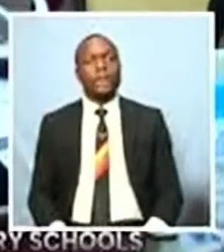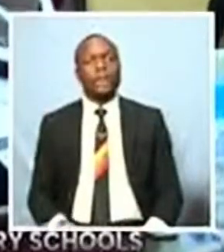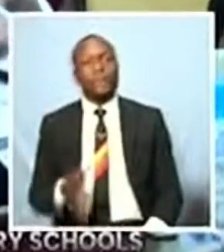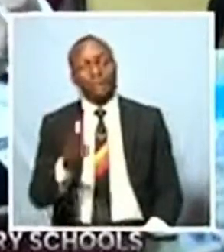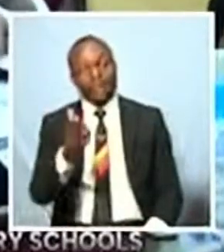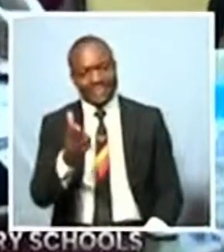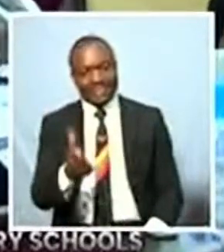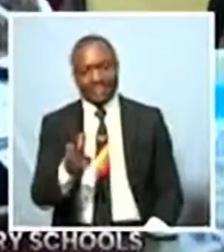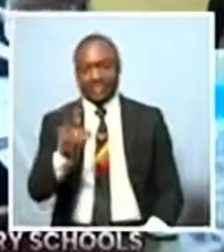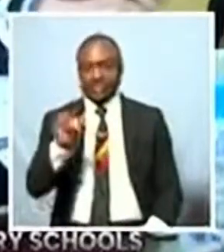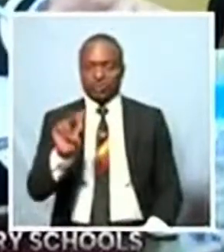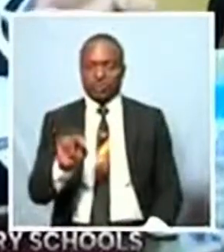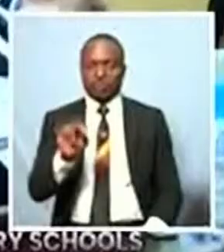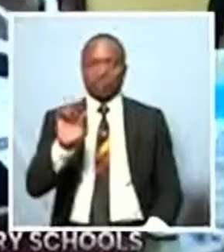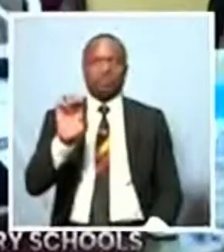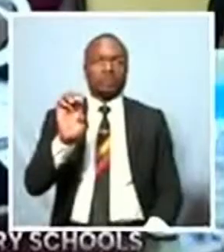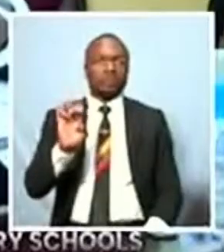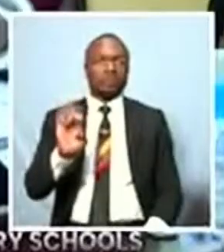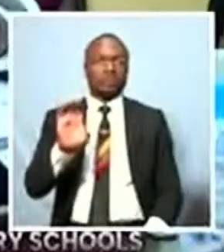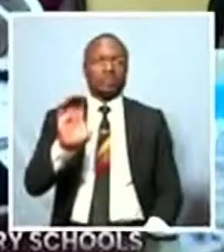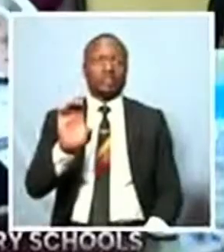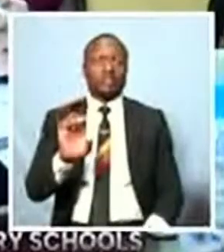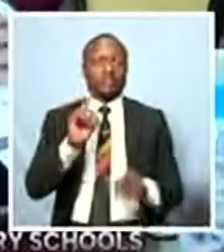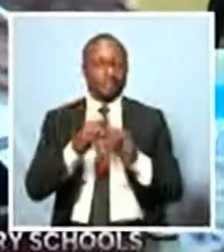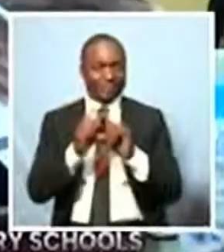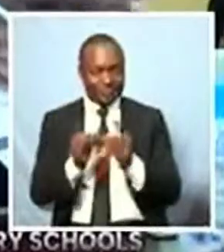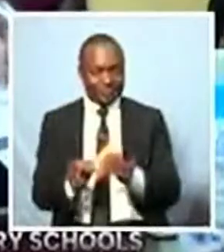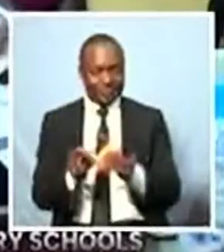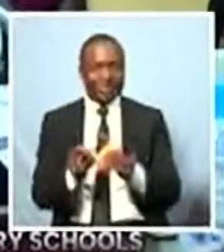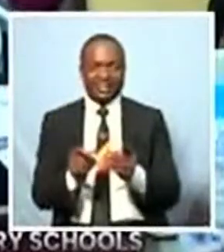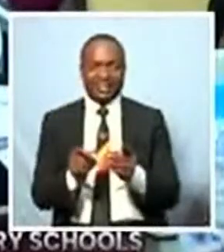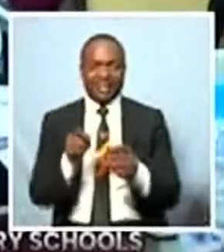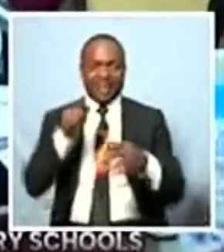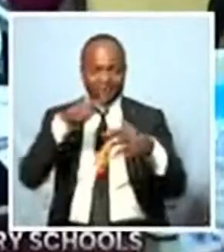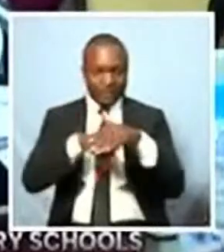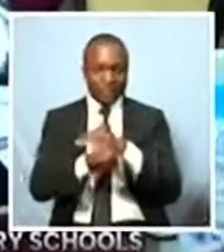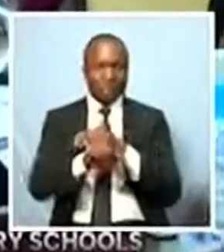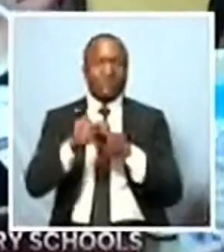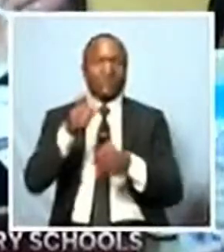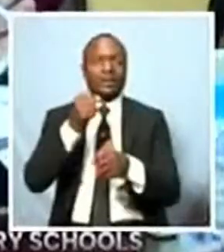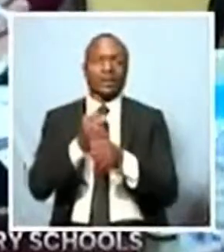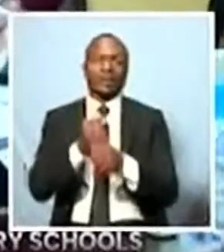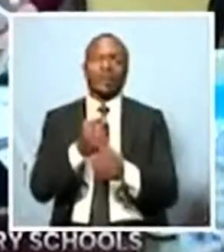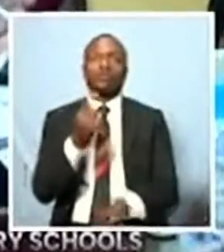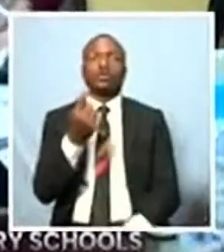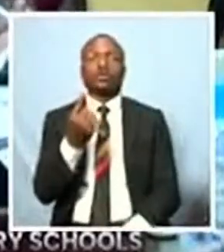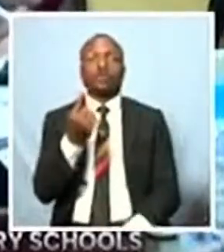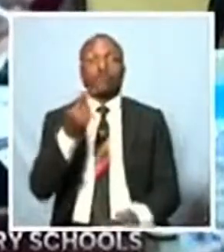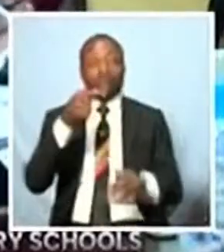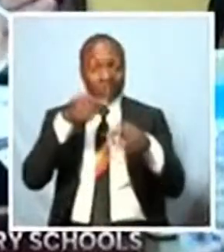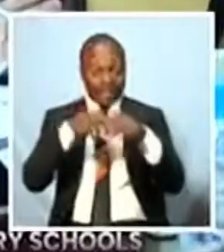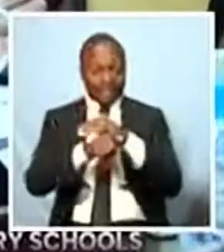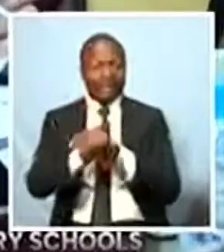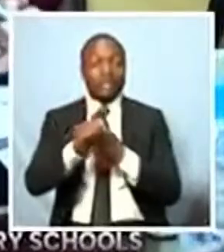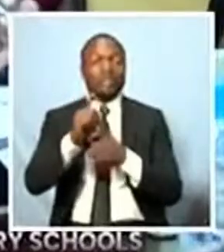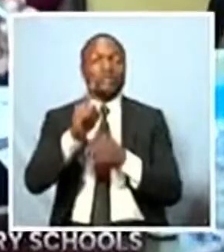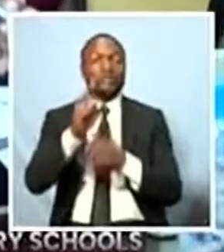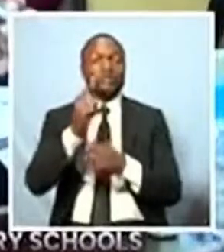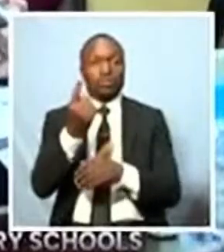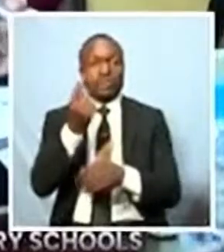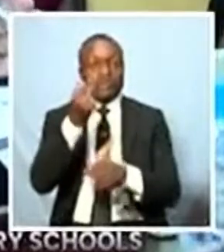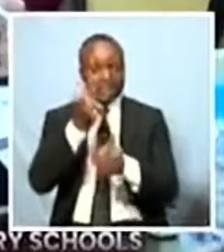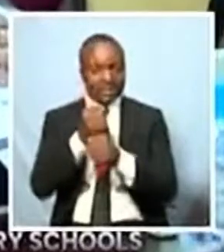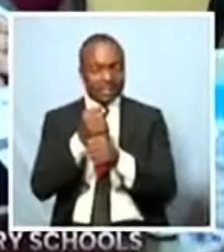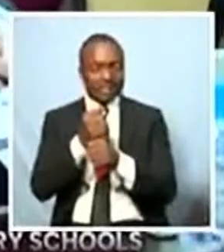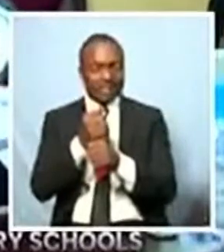was no ECE, but we were getting straight into grade 1. But that grade 1 entry was very key.